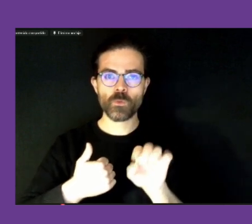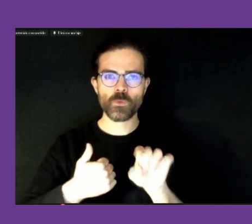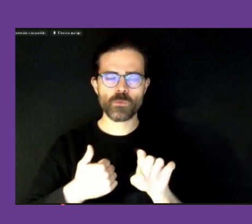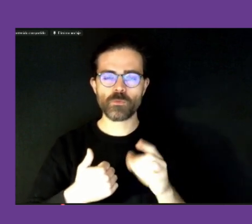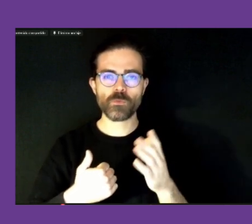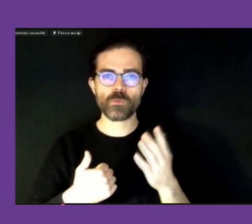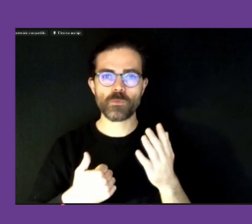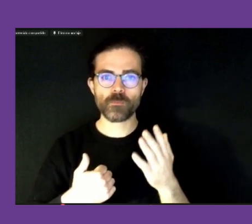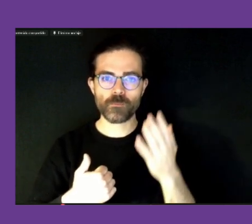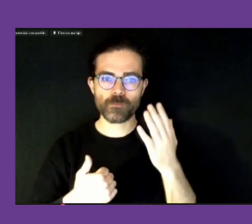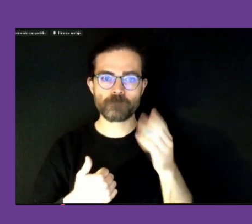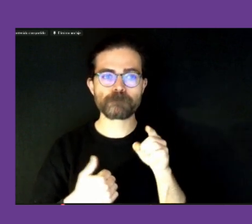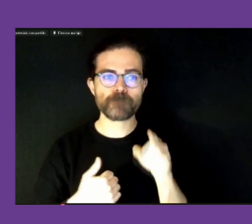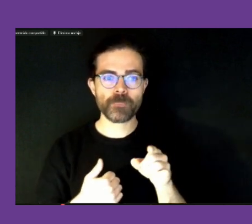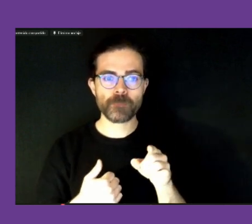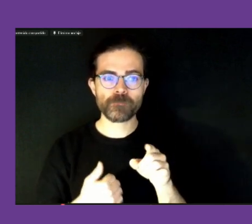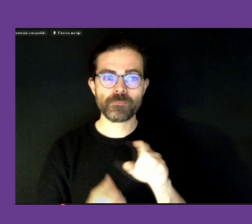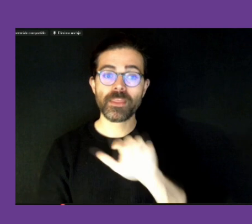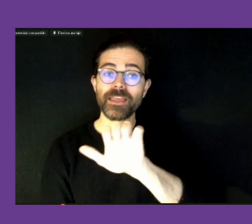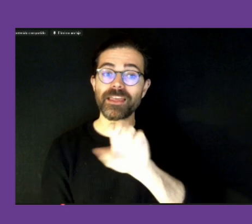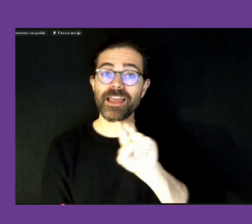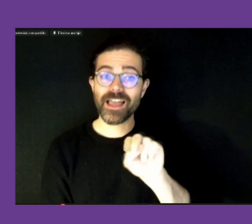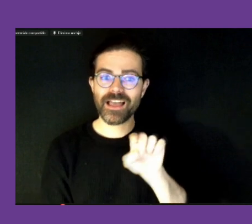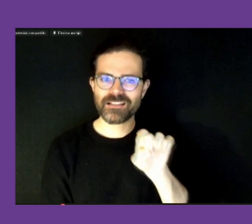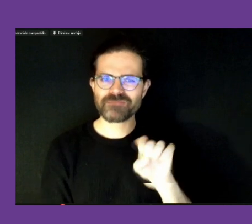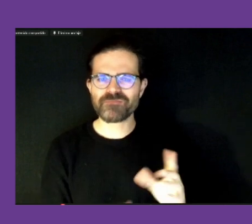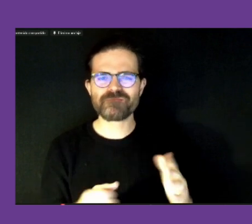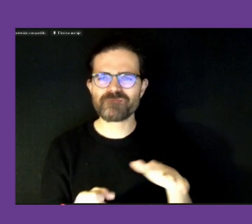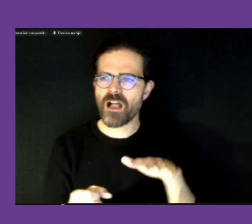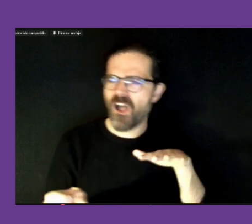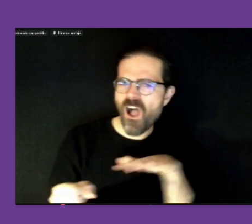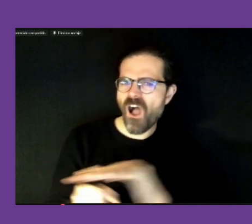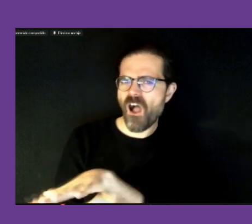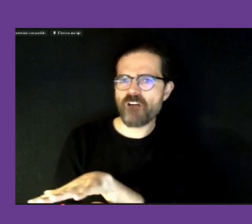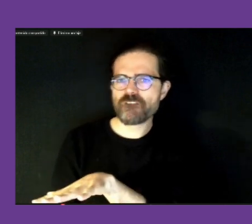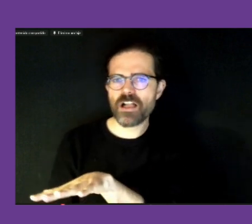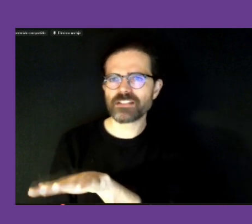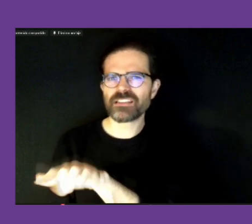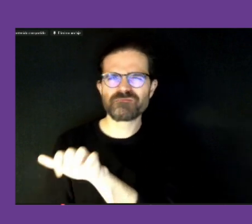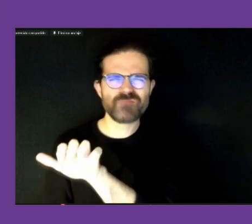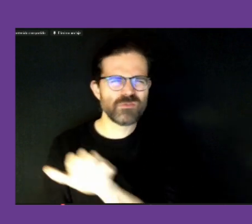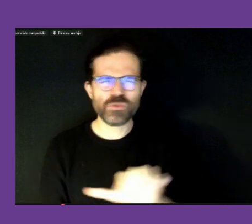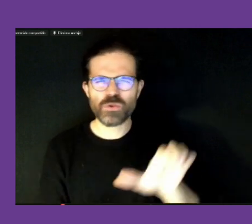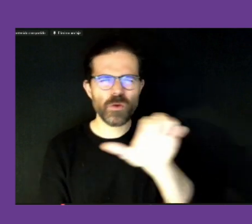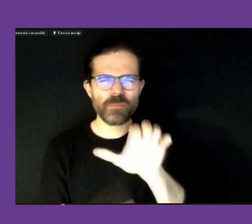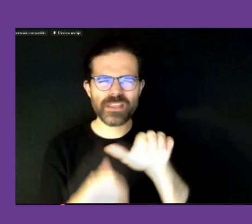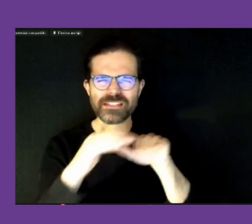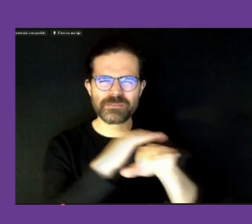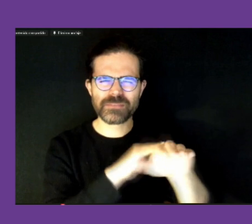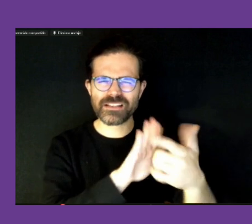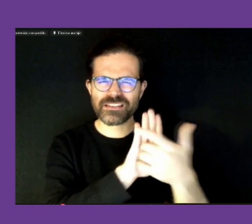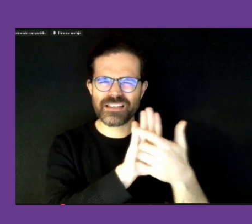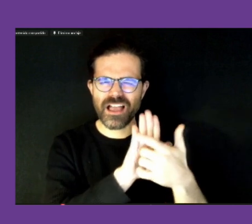affected by the European Accessibility Act when the European Accessibility Act is mainly on products and services, not on the built environment? What is the European